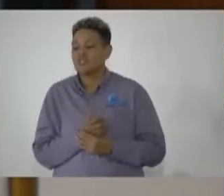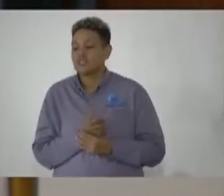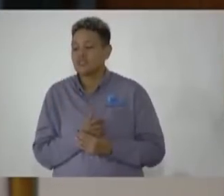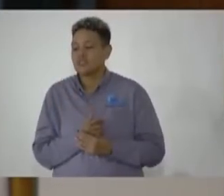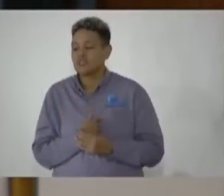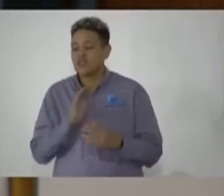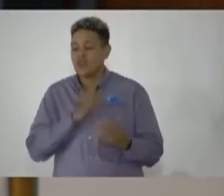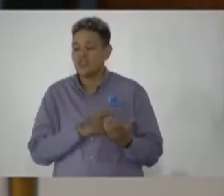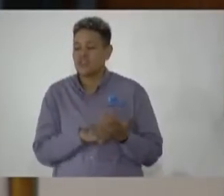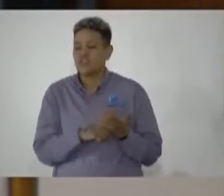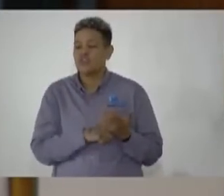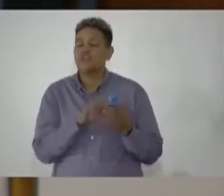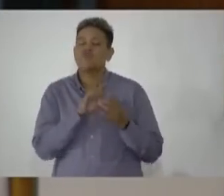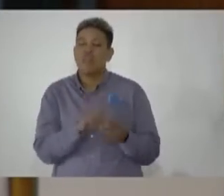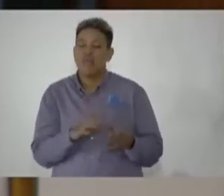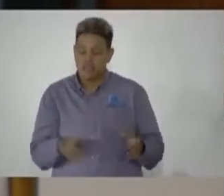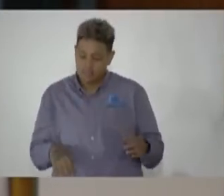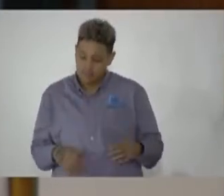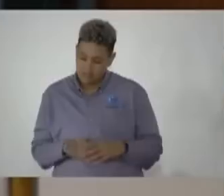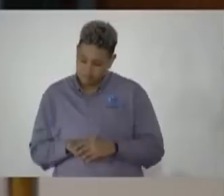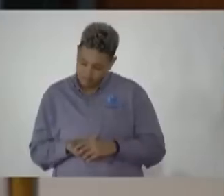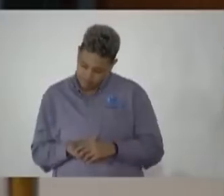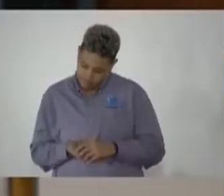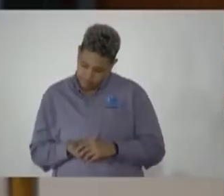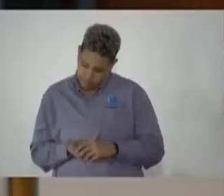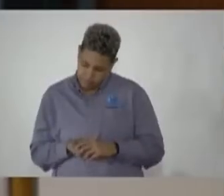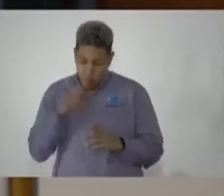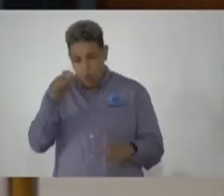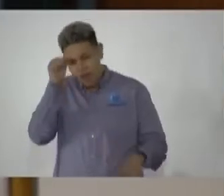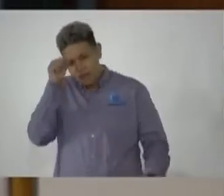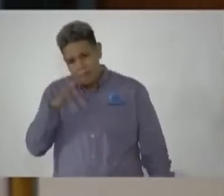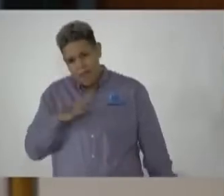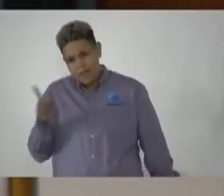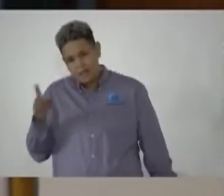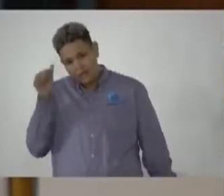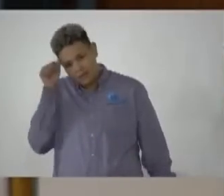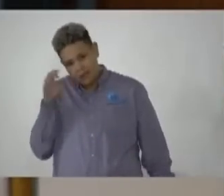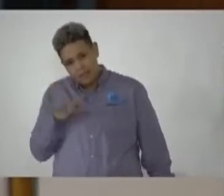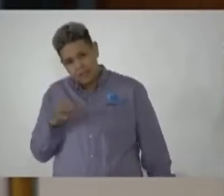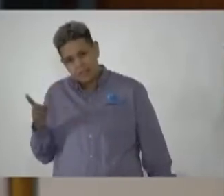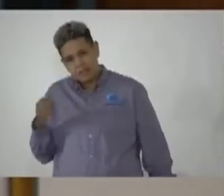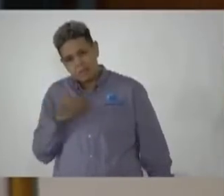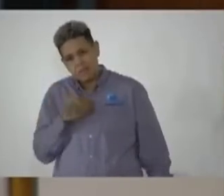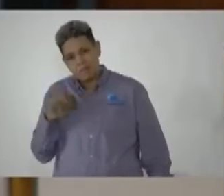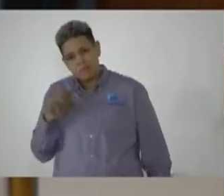our discussions about it, one of my gentlemen